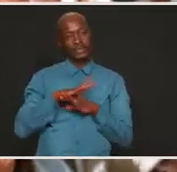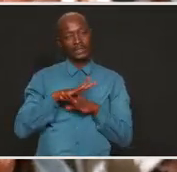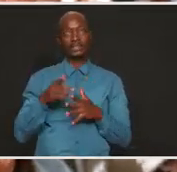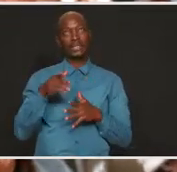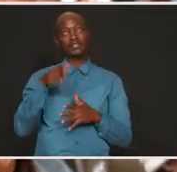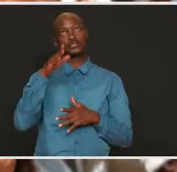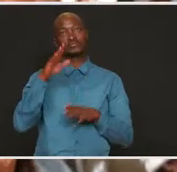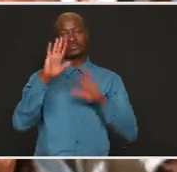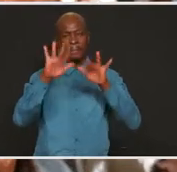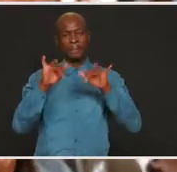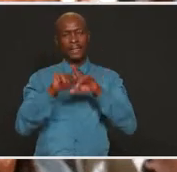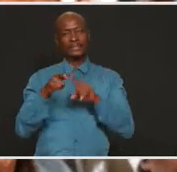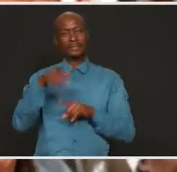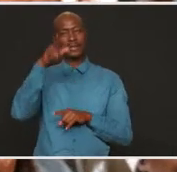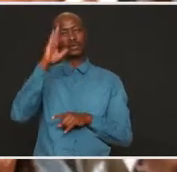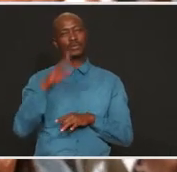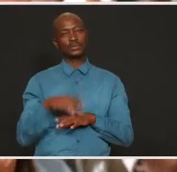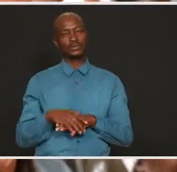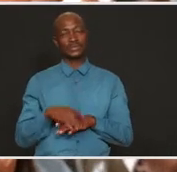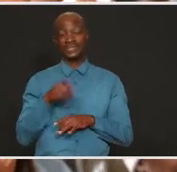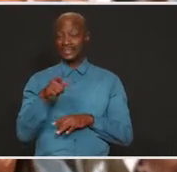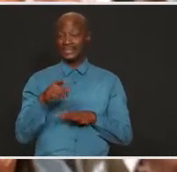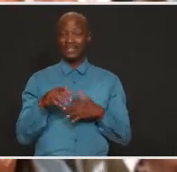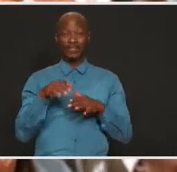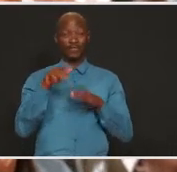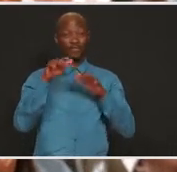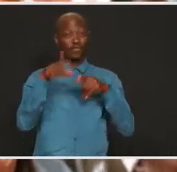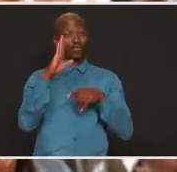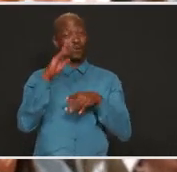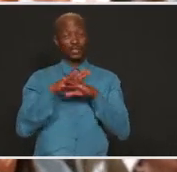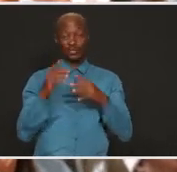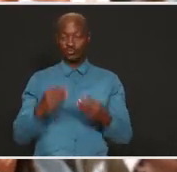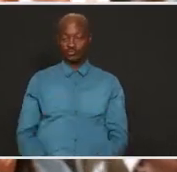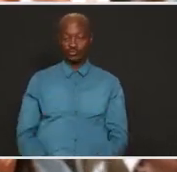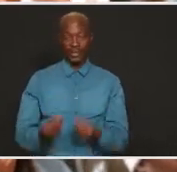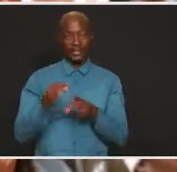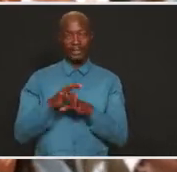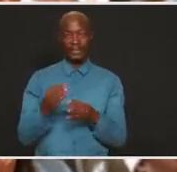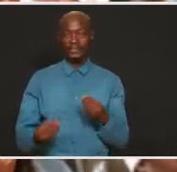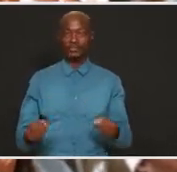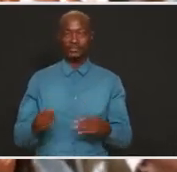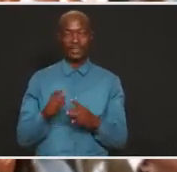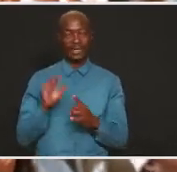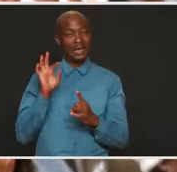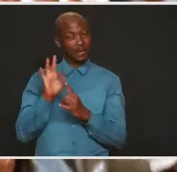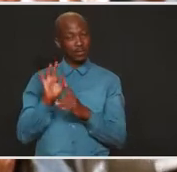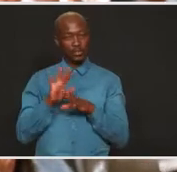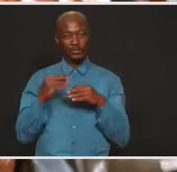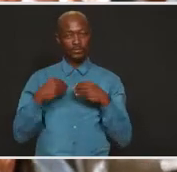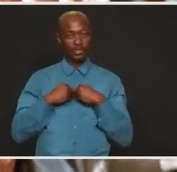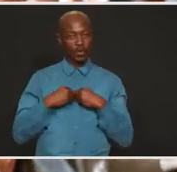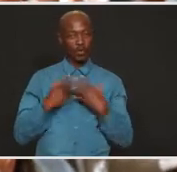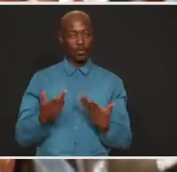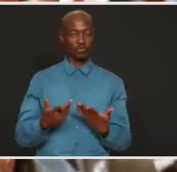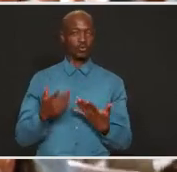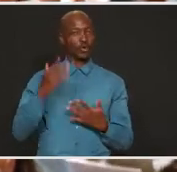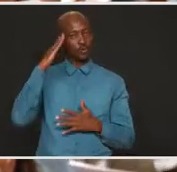God it limits the ability of God-fearing parents to train up the children according to their convictions